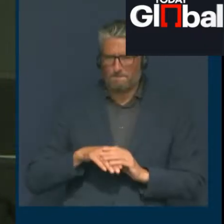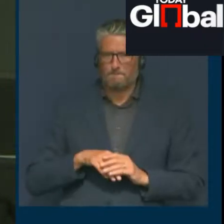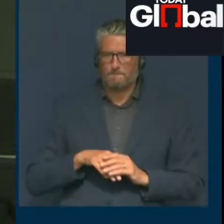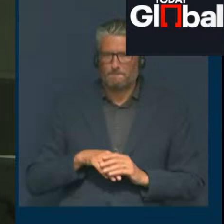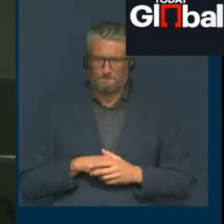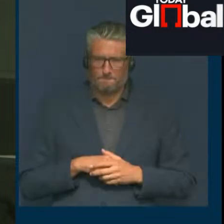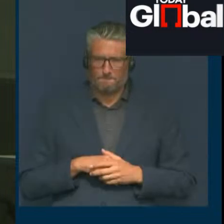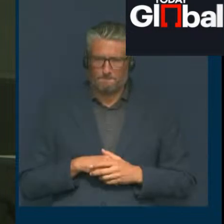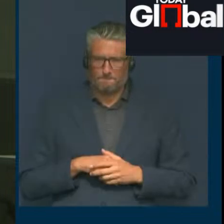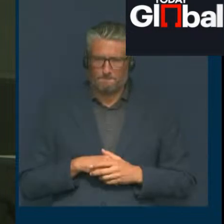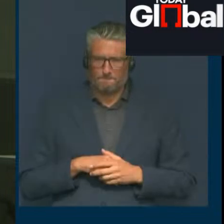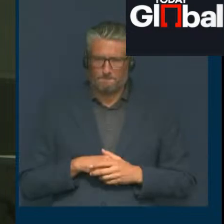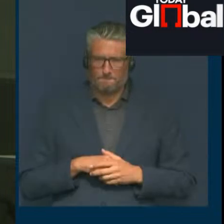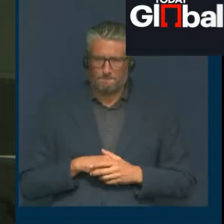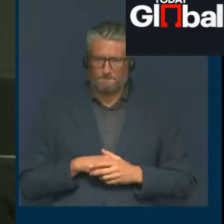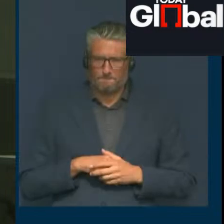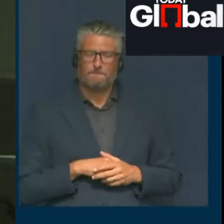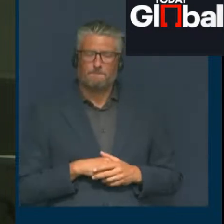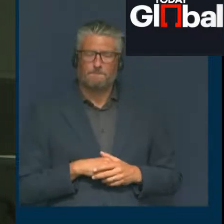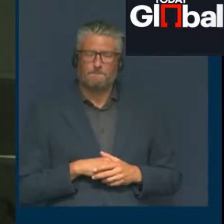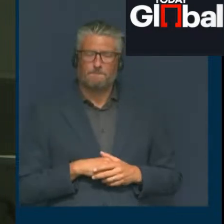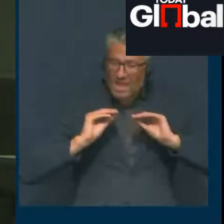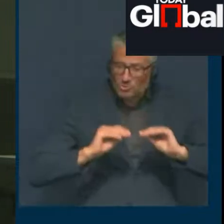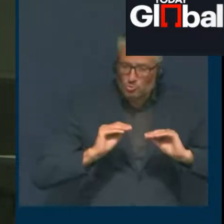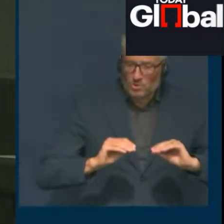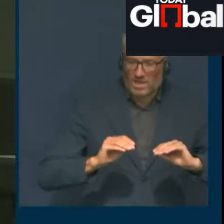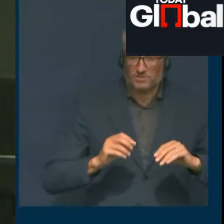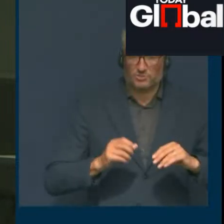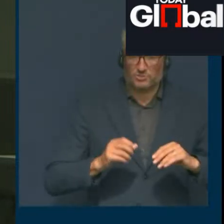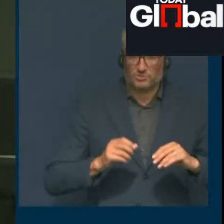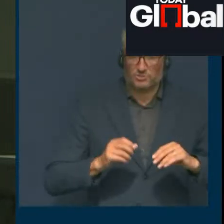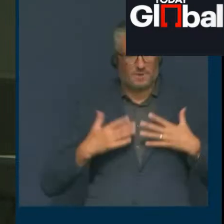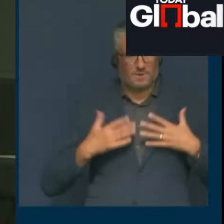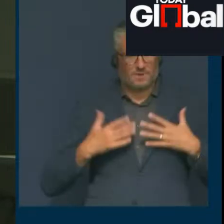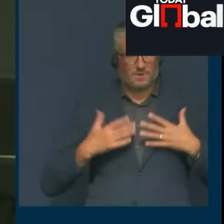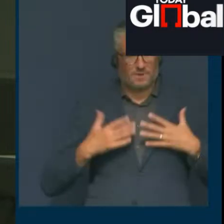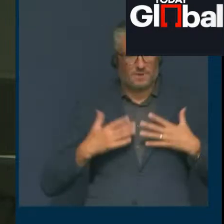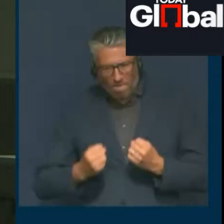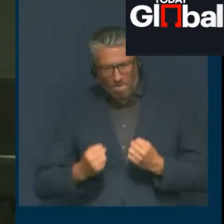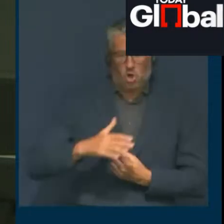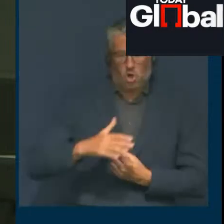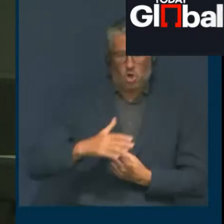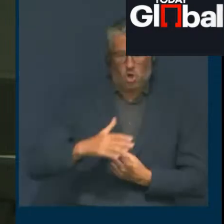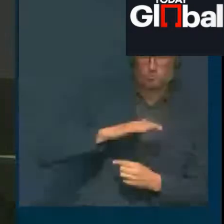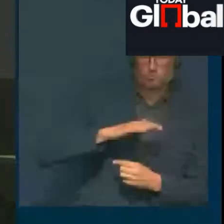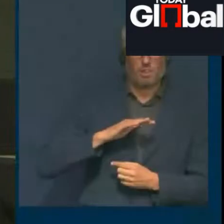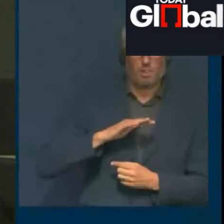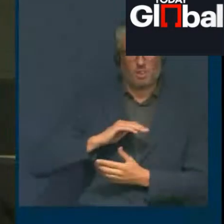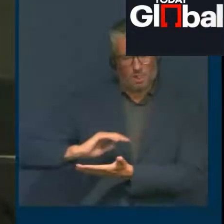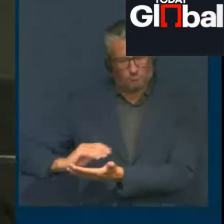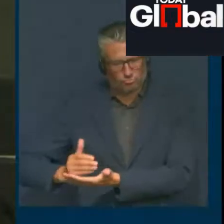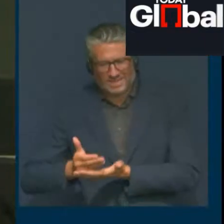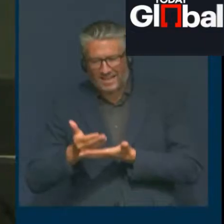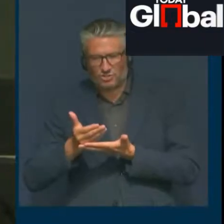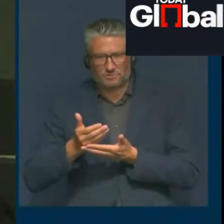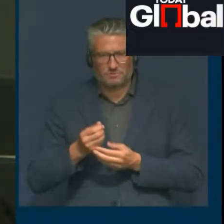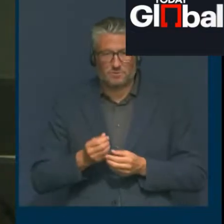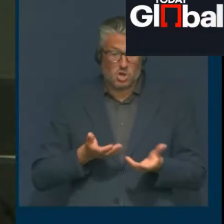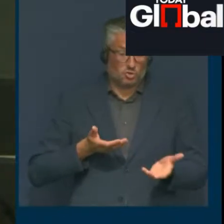provides educational, health, and social, as well as social protection services to them